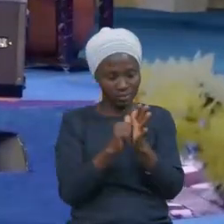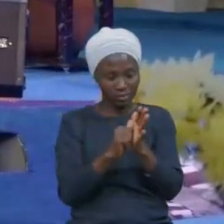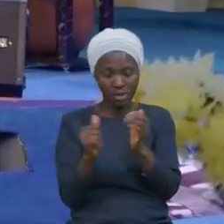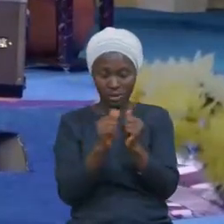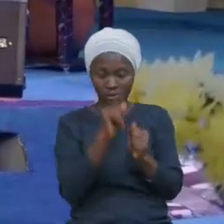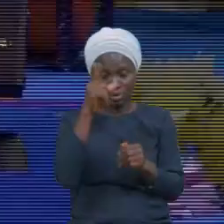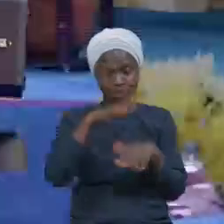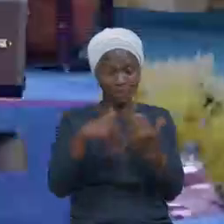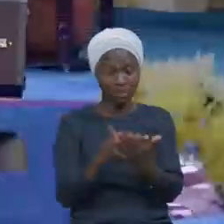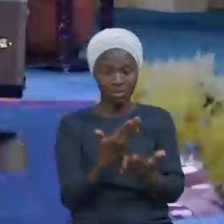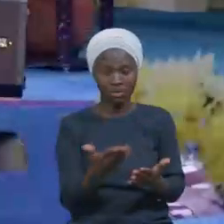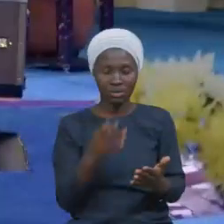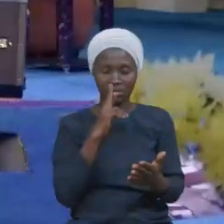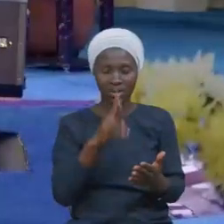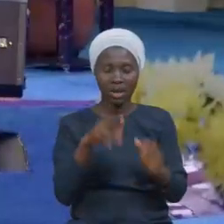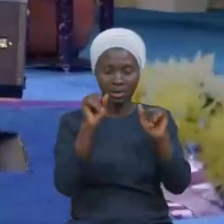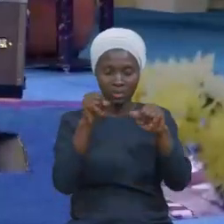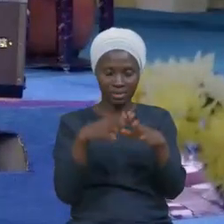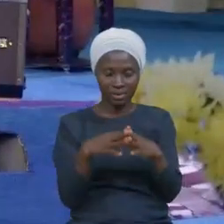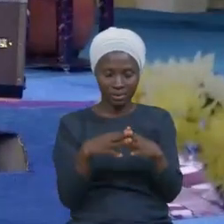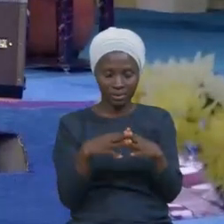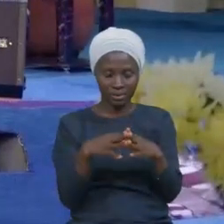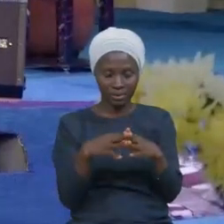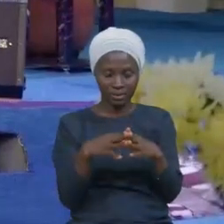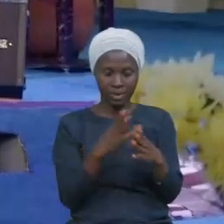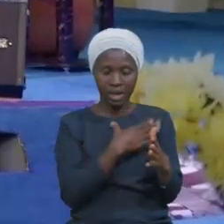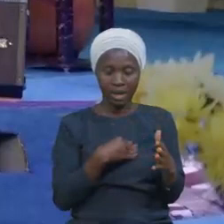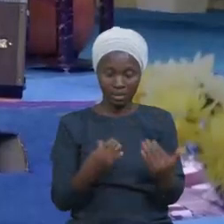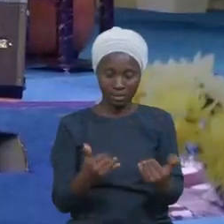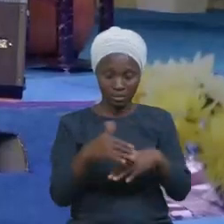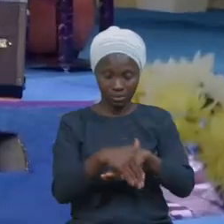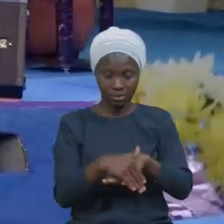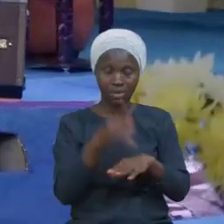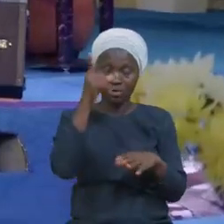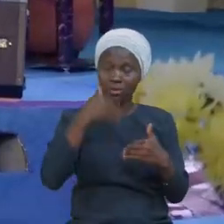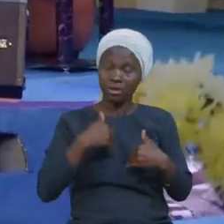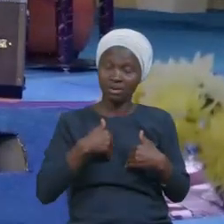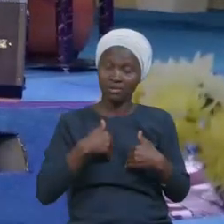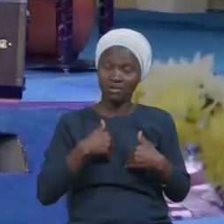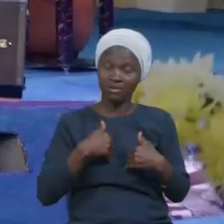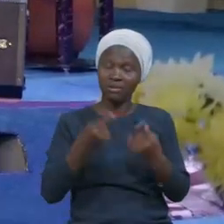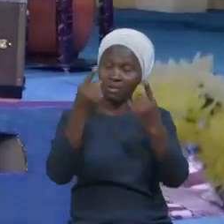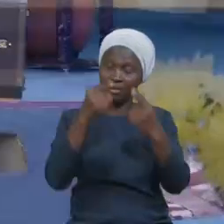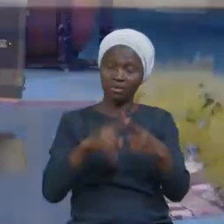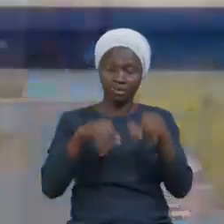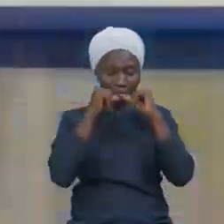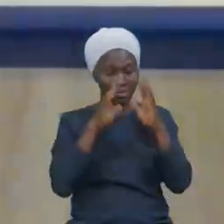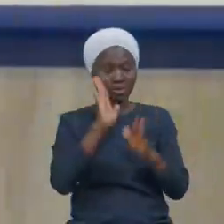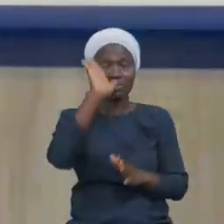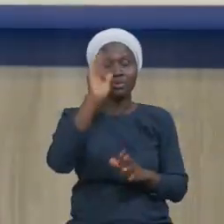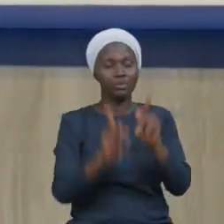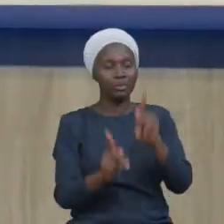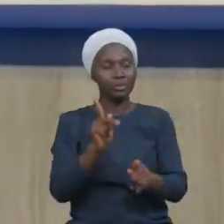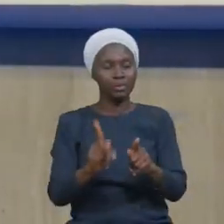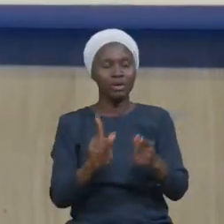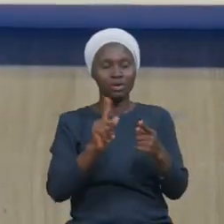you all things are possible. And tonight you have come to bless your people,